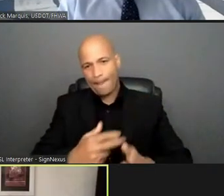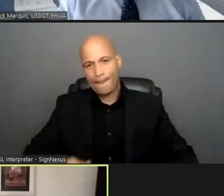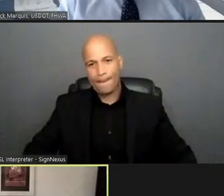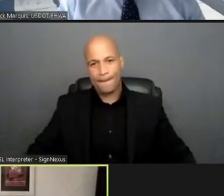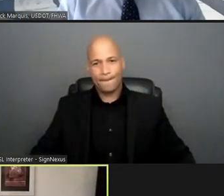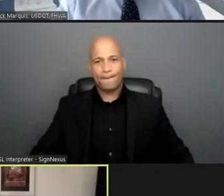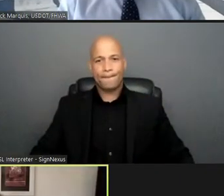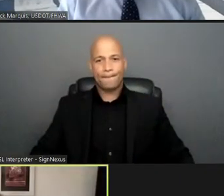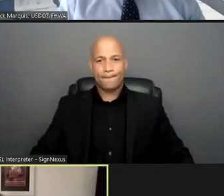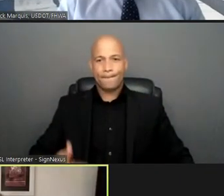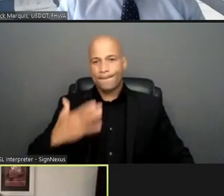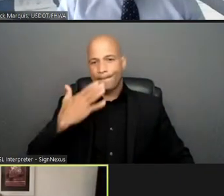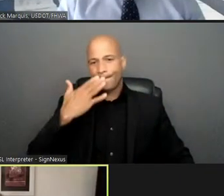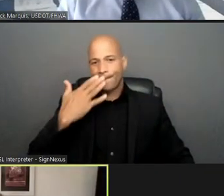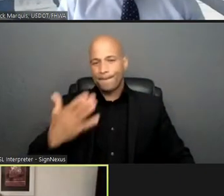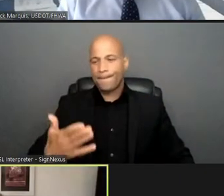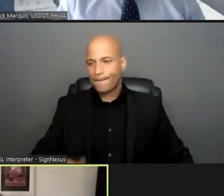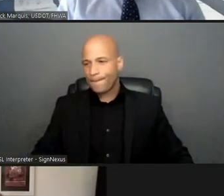thank you